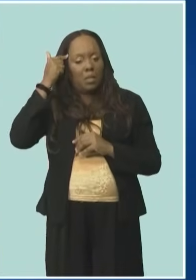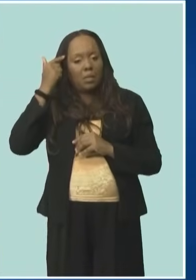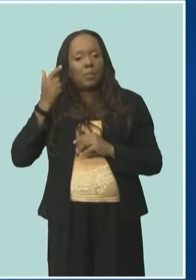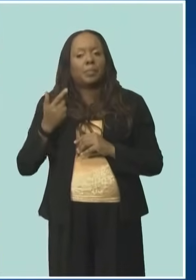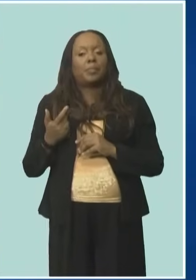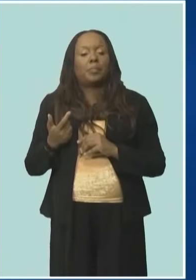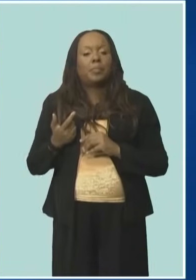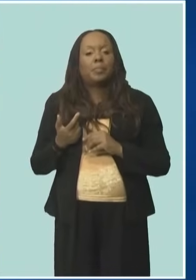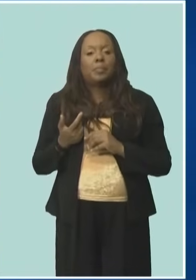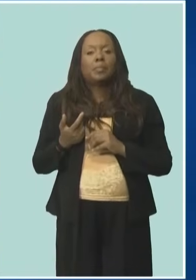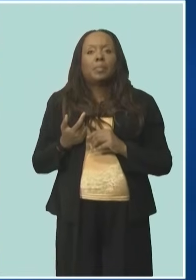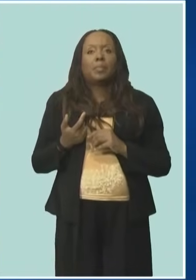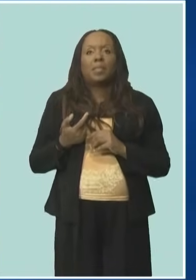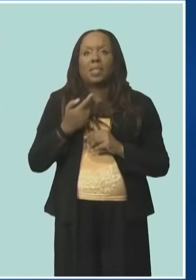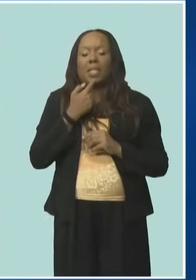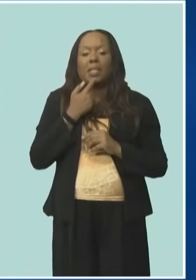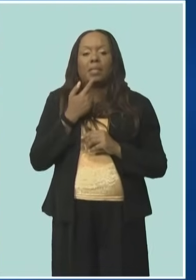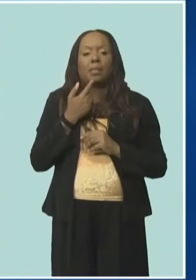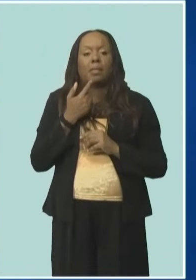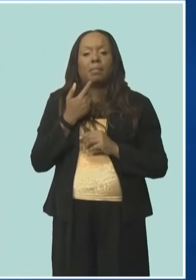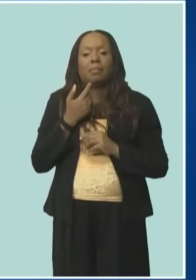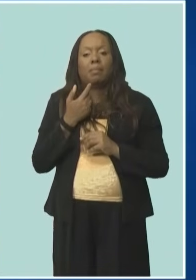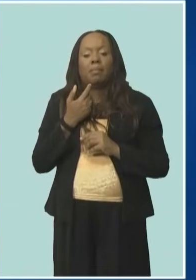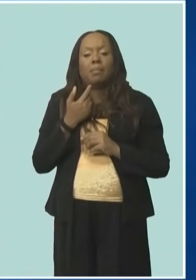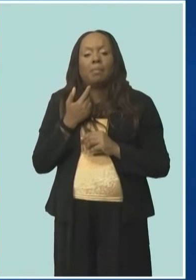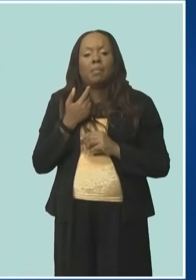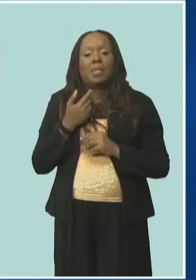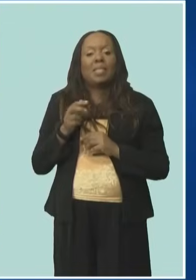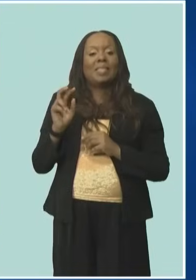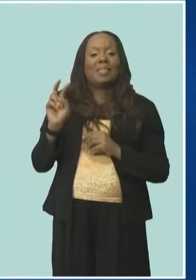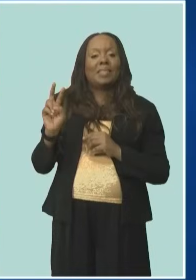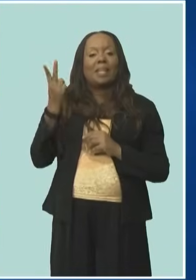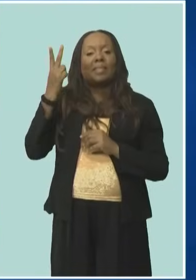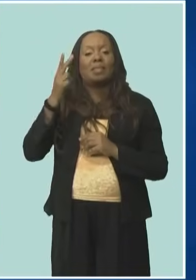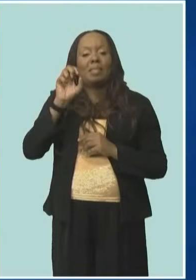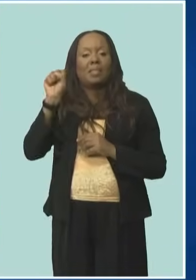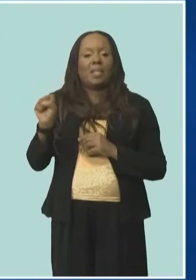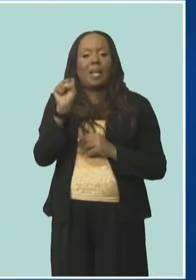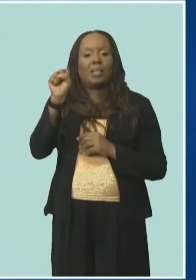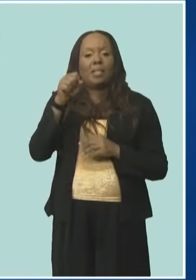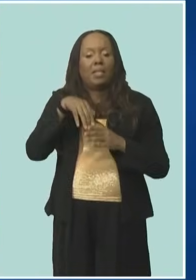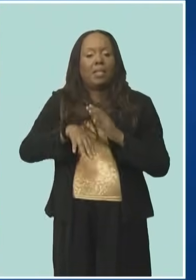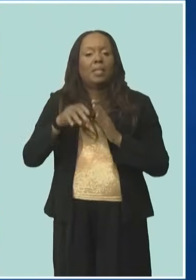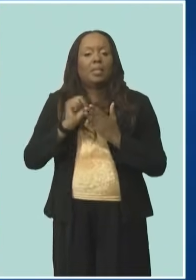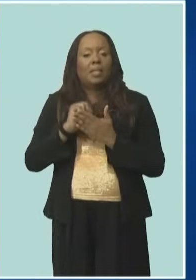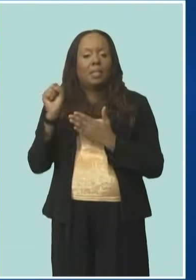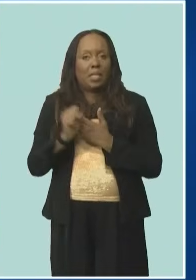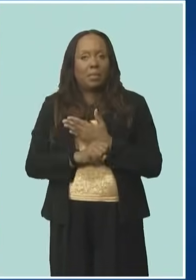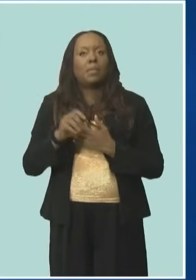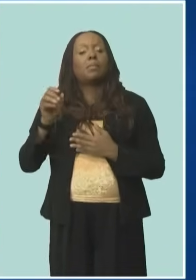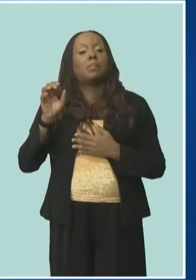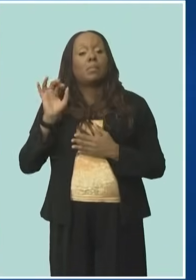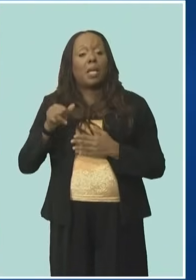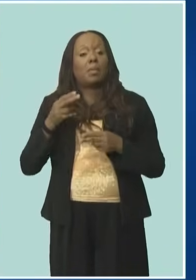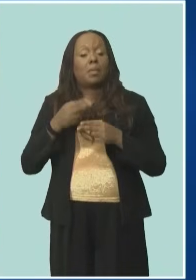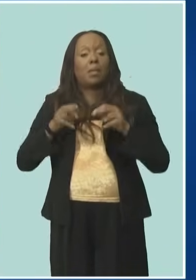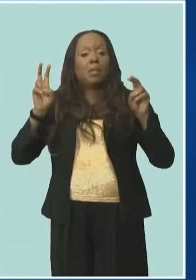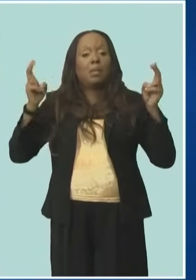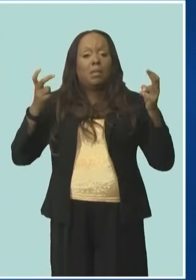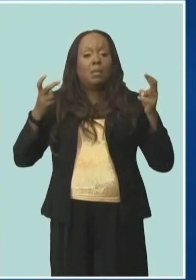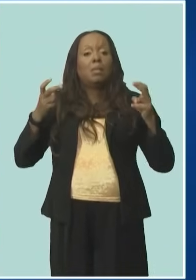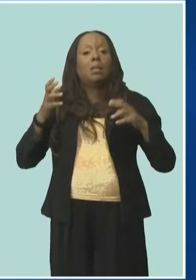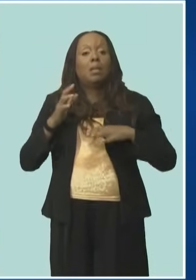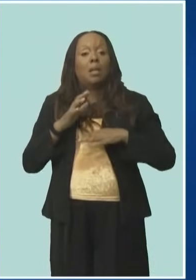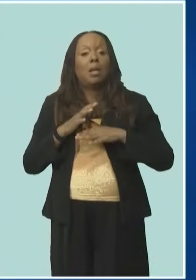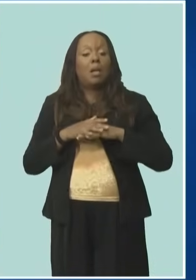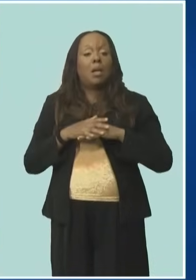declared that the second Saturday in September is Caribbean Wellness Day. And it so happens that it falls in the season of creation. And it so